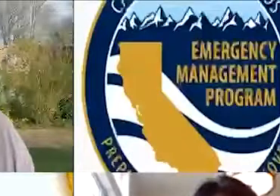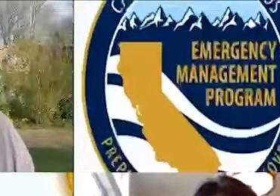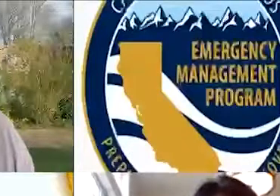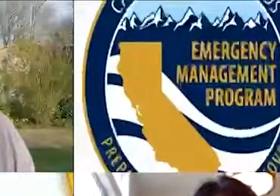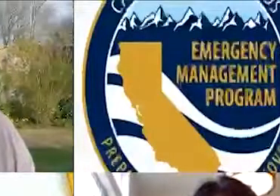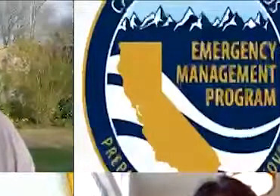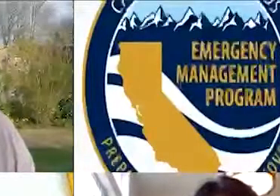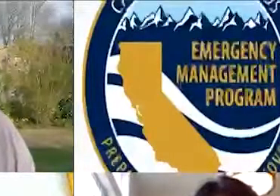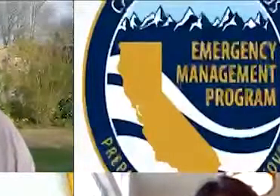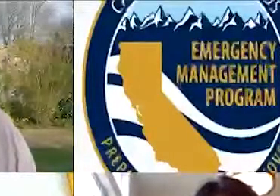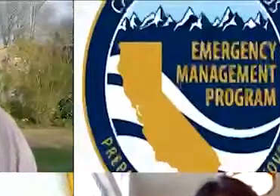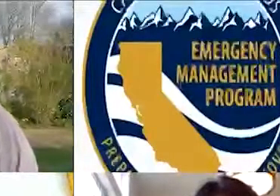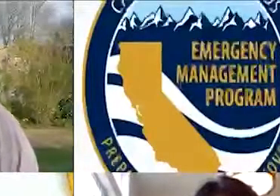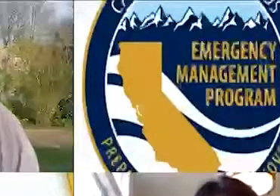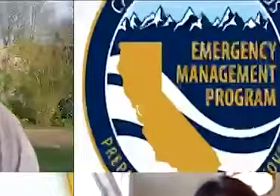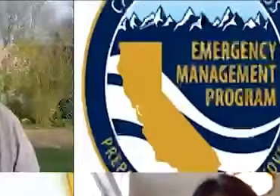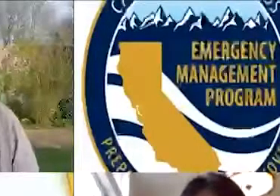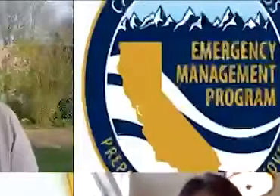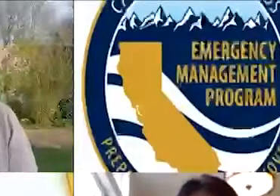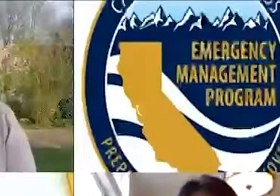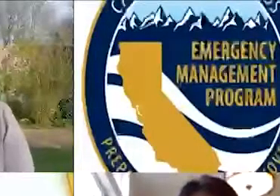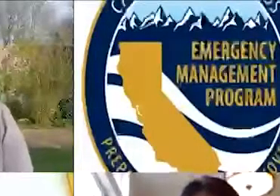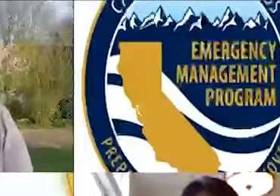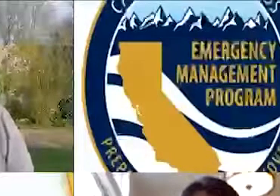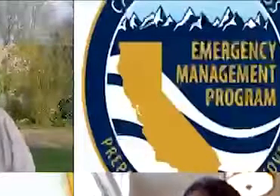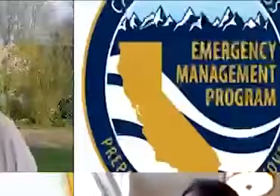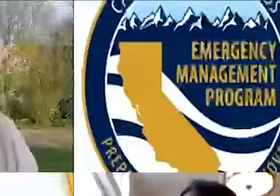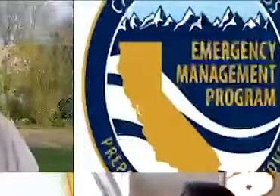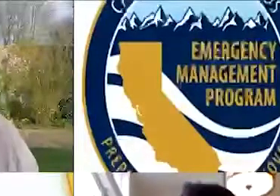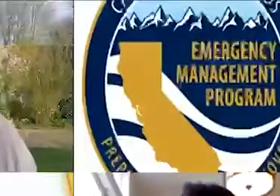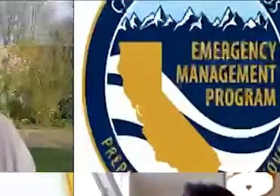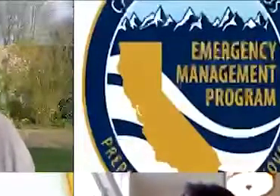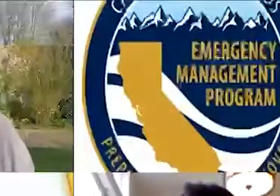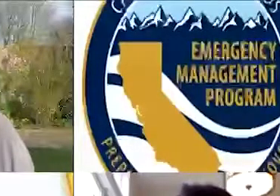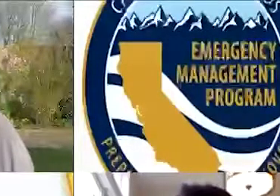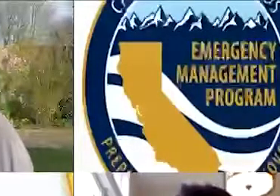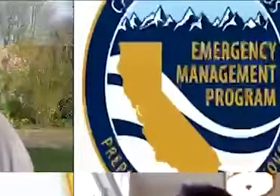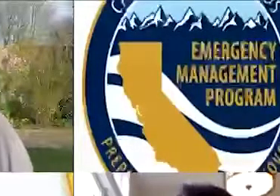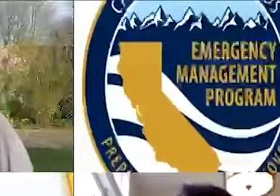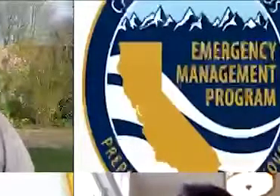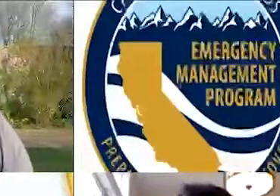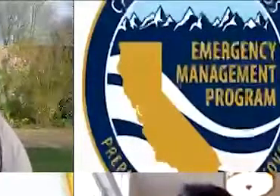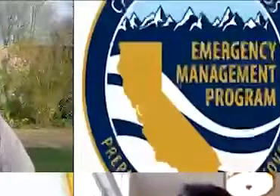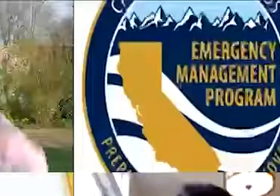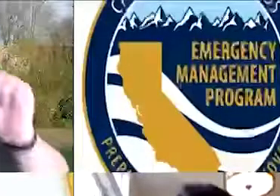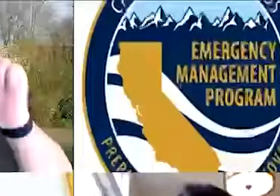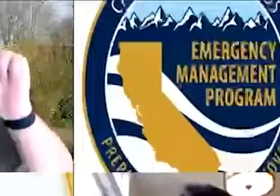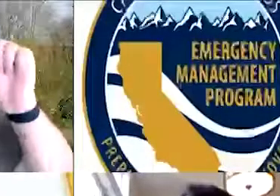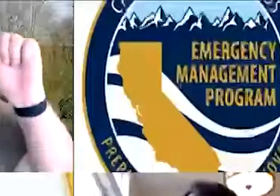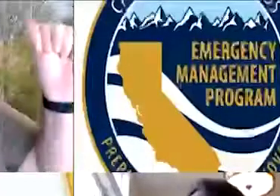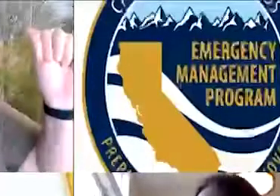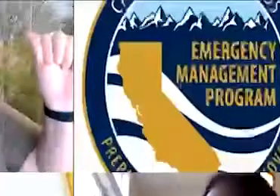have done over the years, and we, in terms of videos and